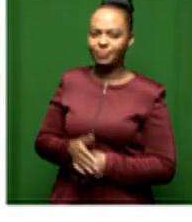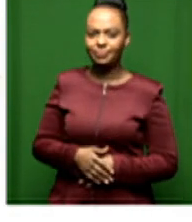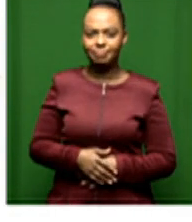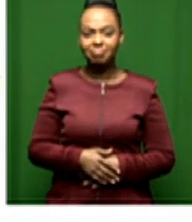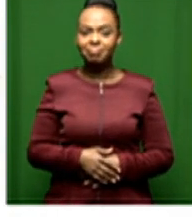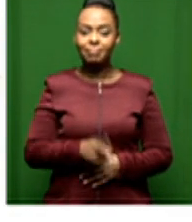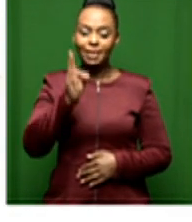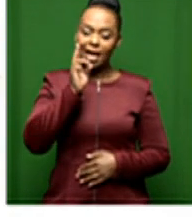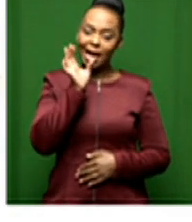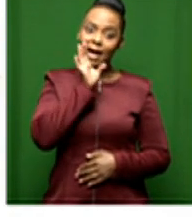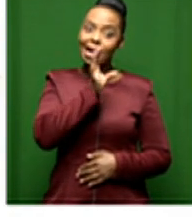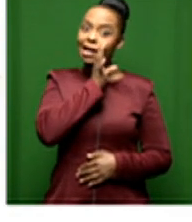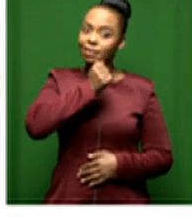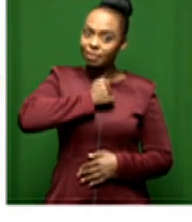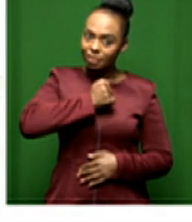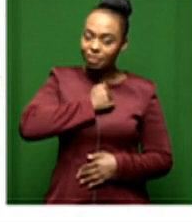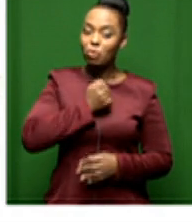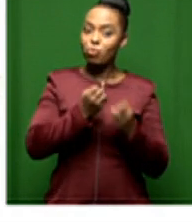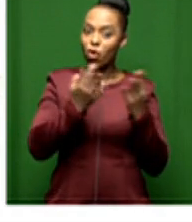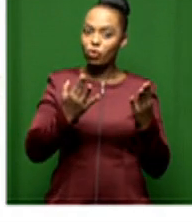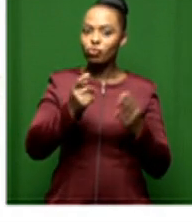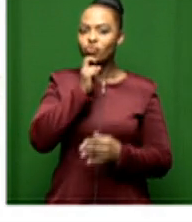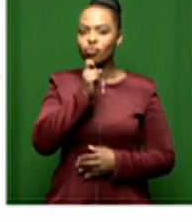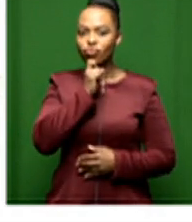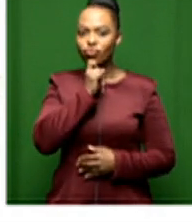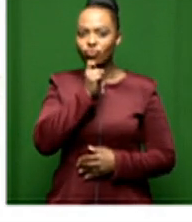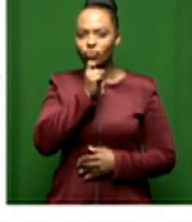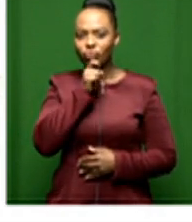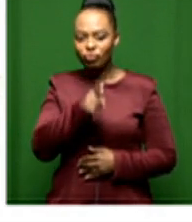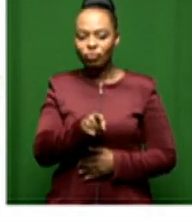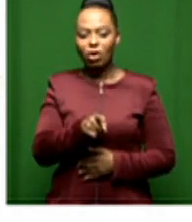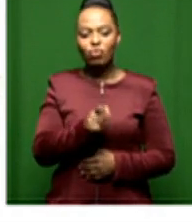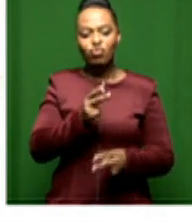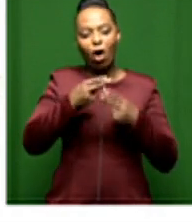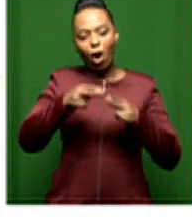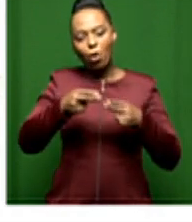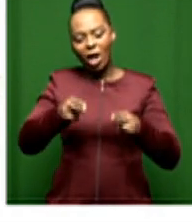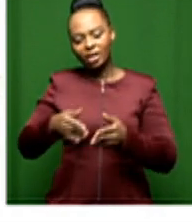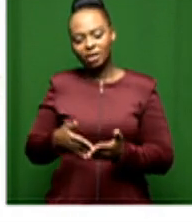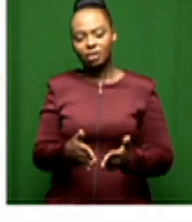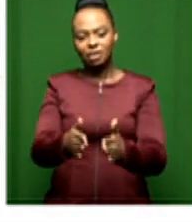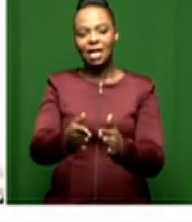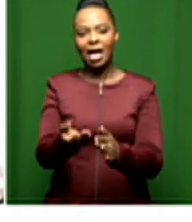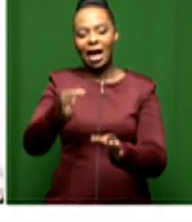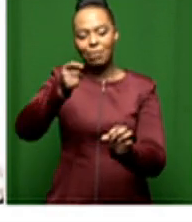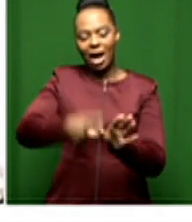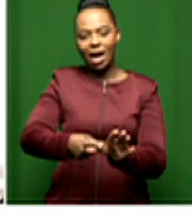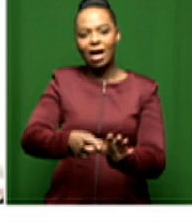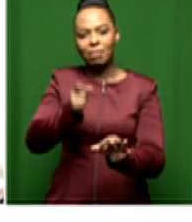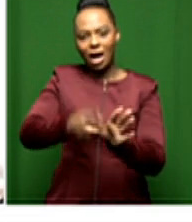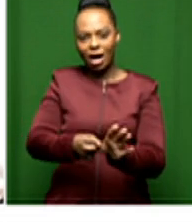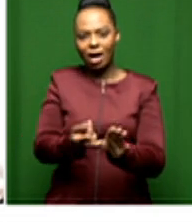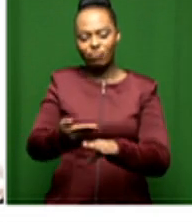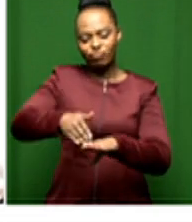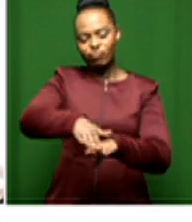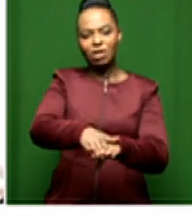used to make these things that they used to think it's omelets. And it was not omelets. And I went to Paris